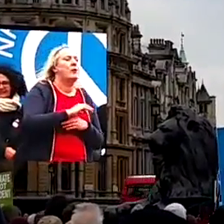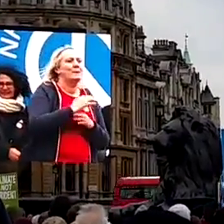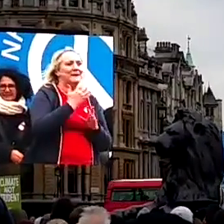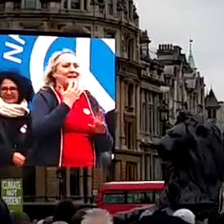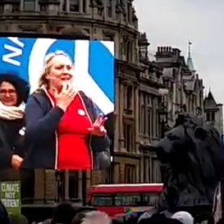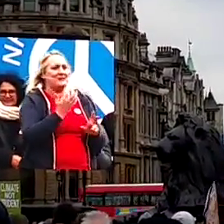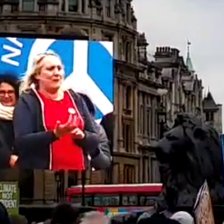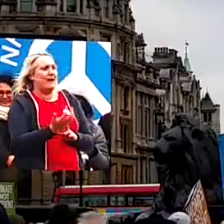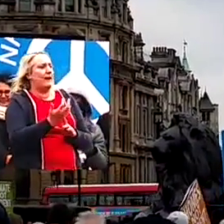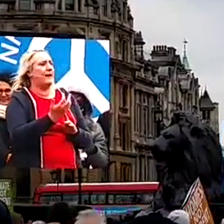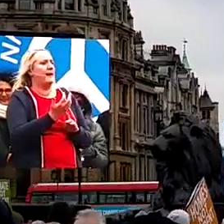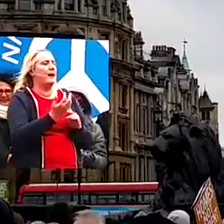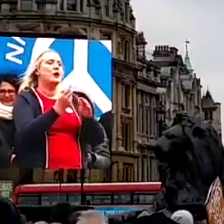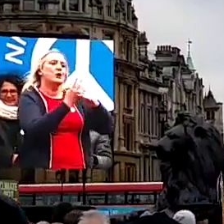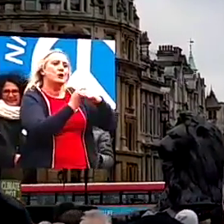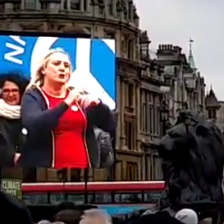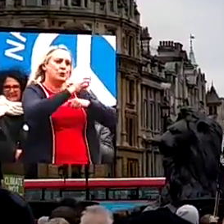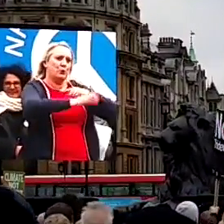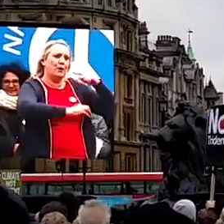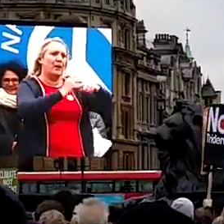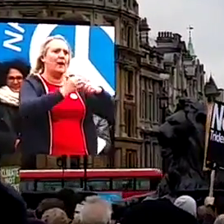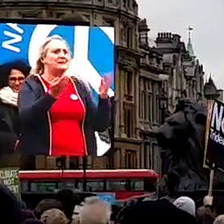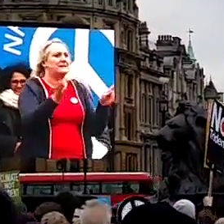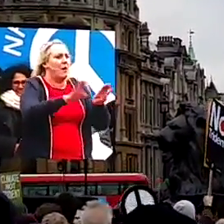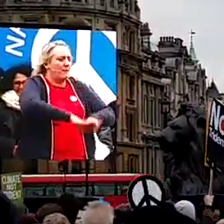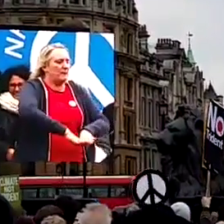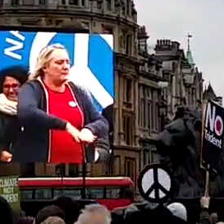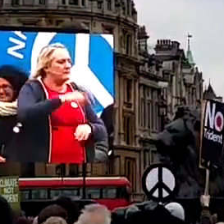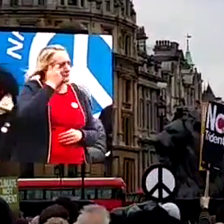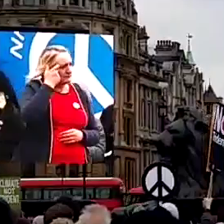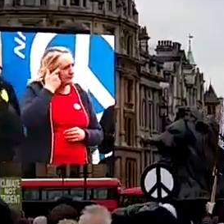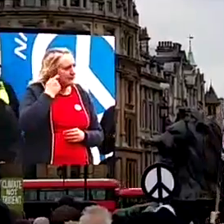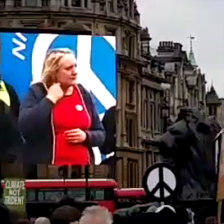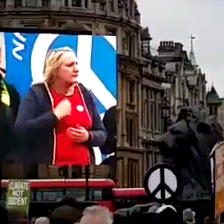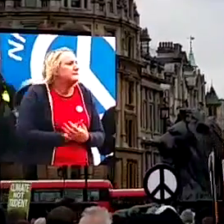nuclear disarmament movement. A big welcome to Sharon.